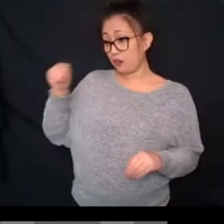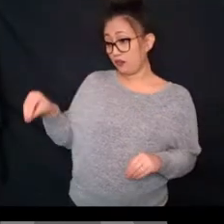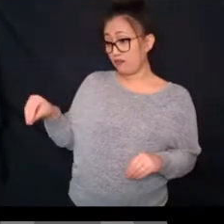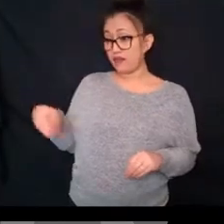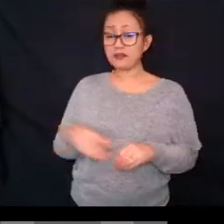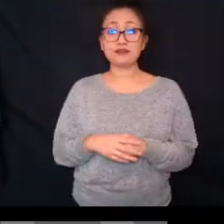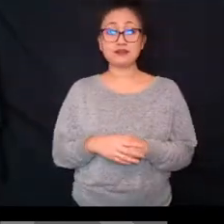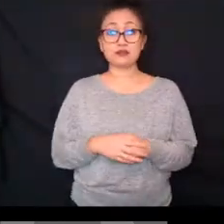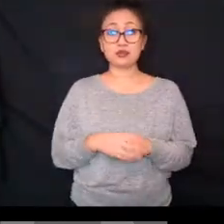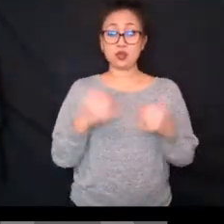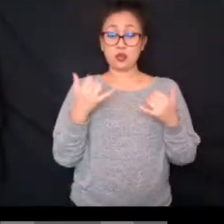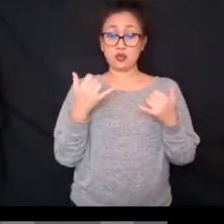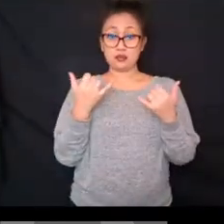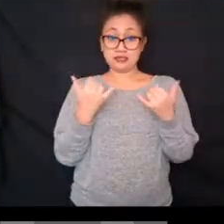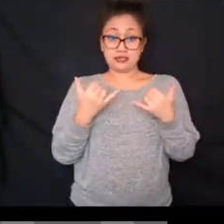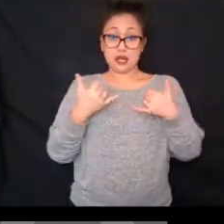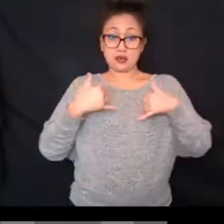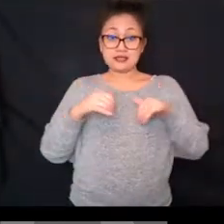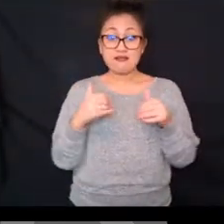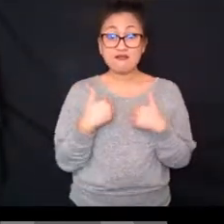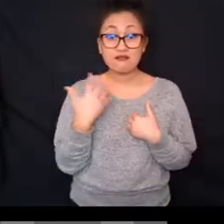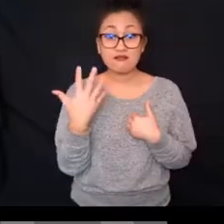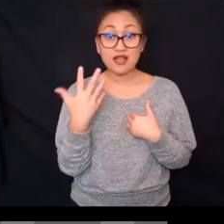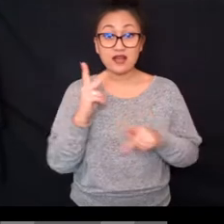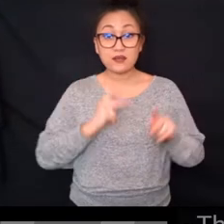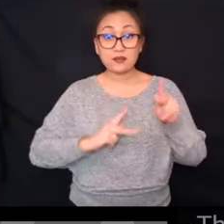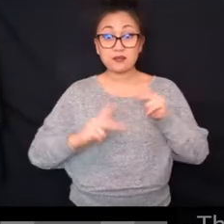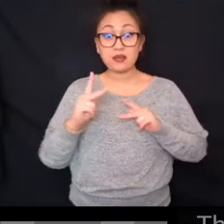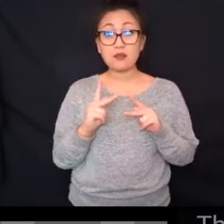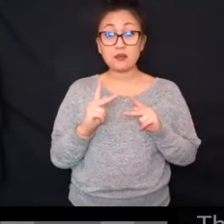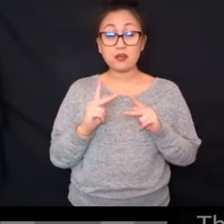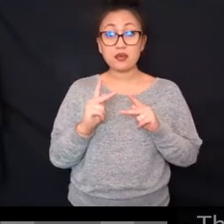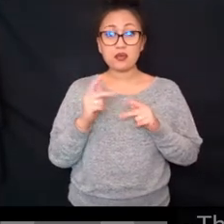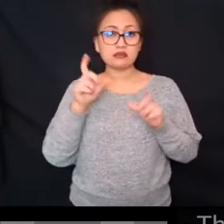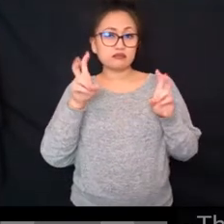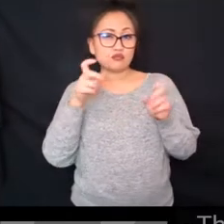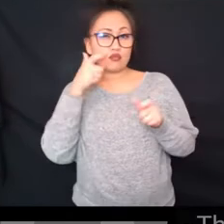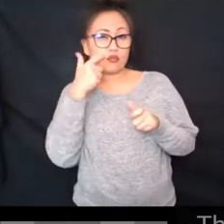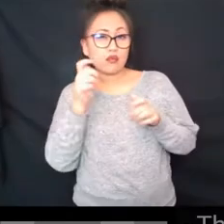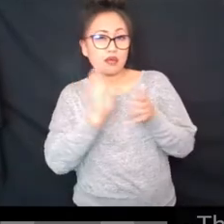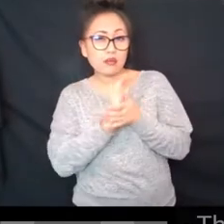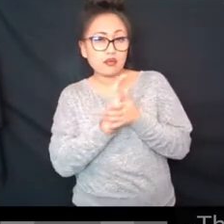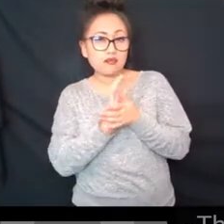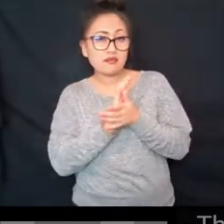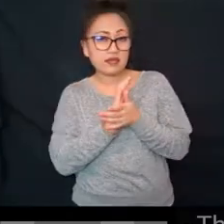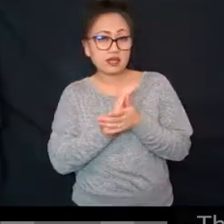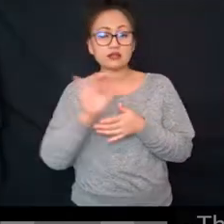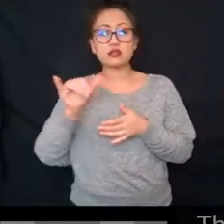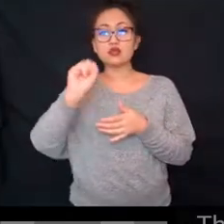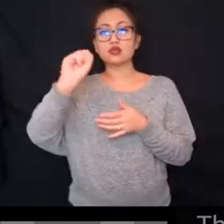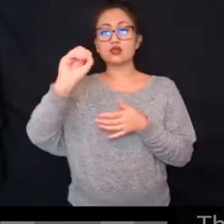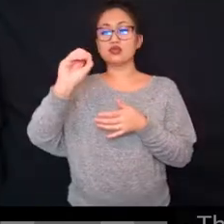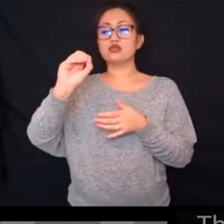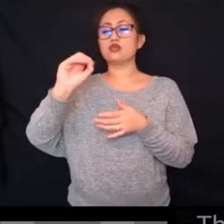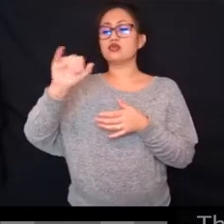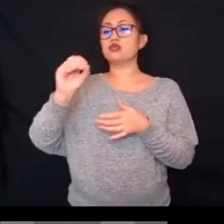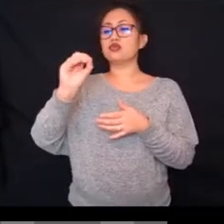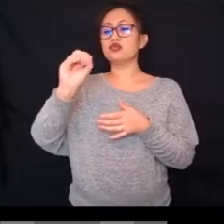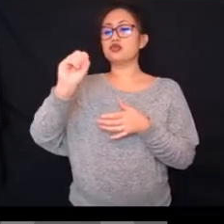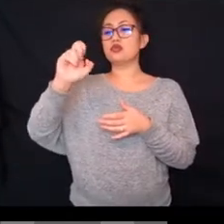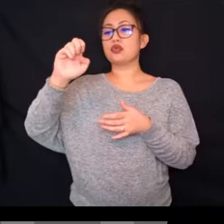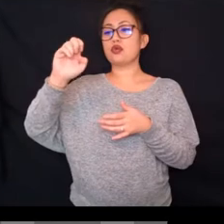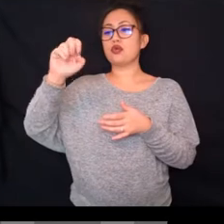Yes, I do. Joseph, tell me about my parts. There's 1 on that side and there's 4 on that side. All